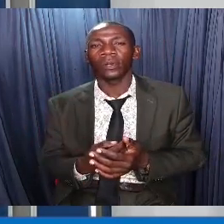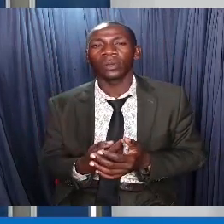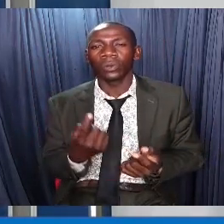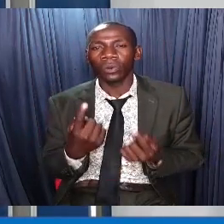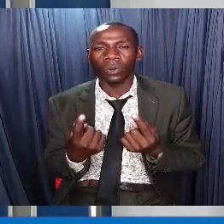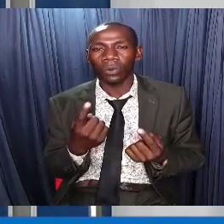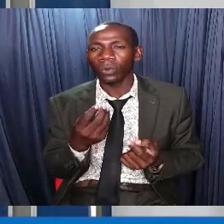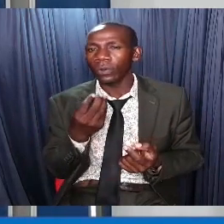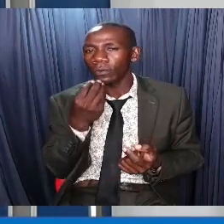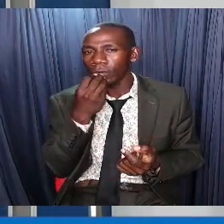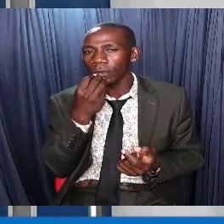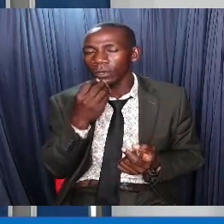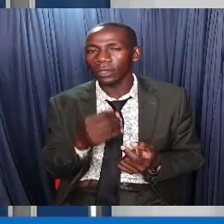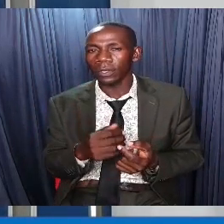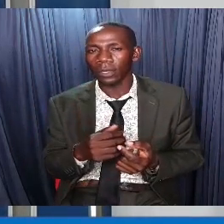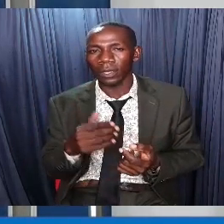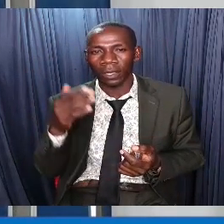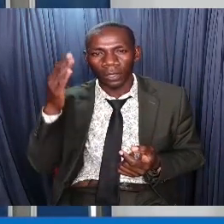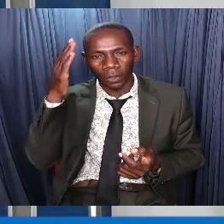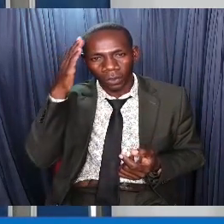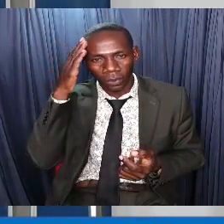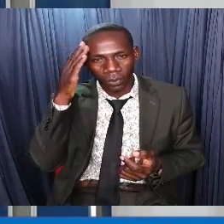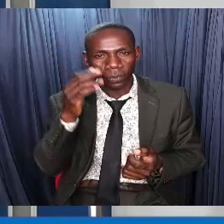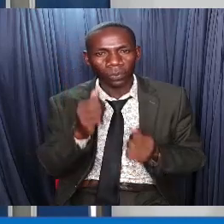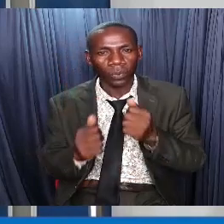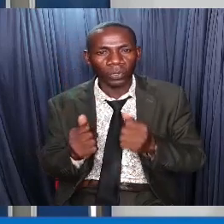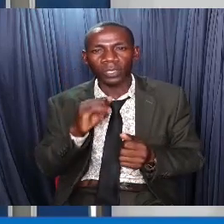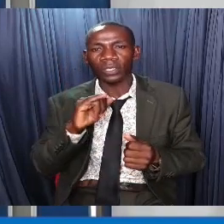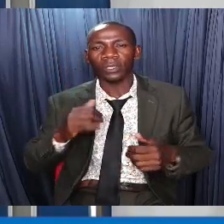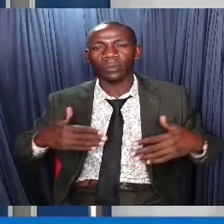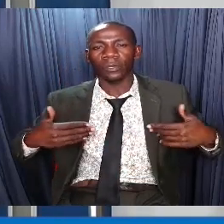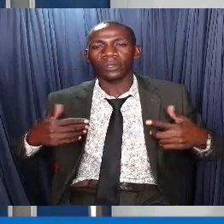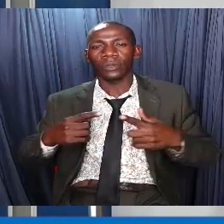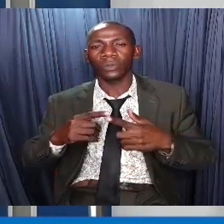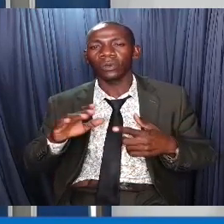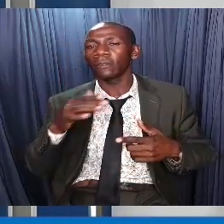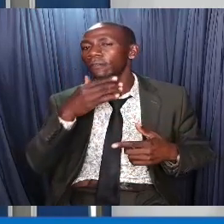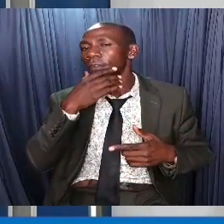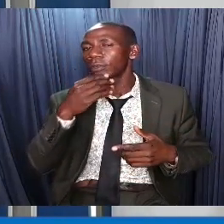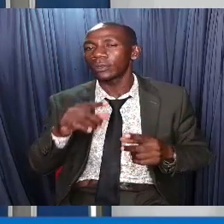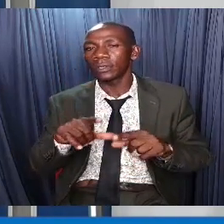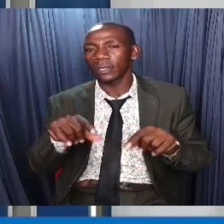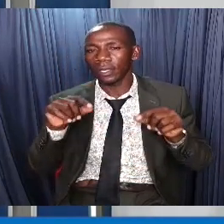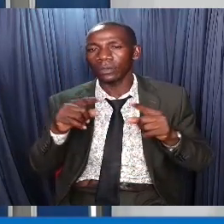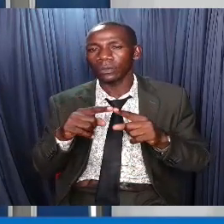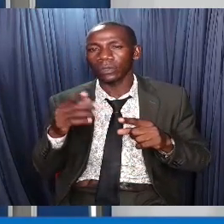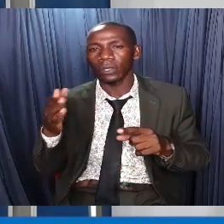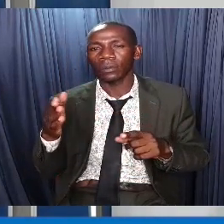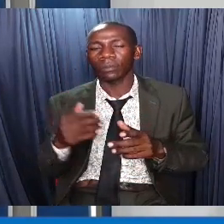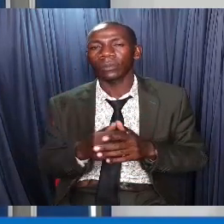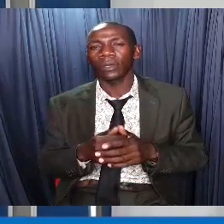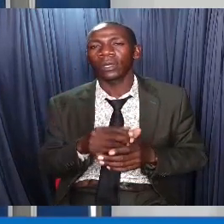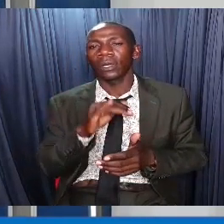nitakutengenezea chakula. I'll prepare you the food. Ninajua kinachopendeza babako ni nini. I know what pleases your father. Na utampelekea. You'll take to him.